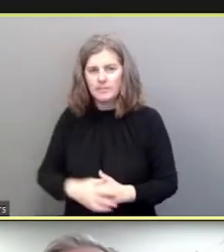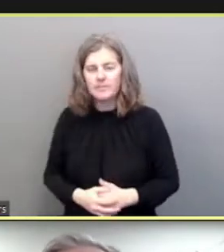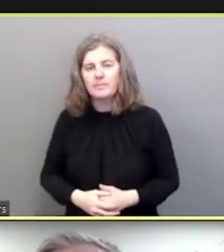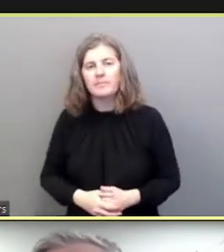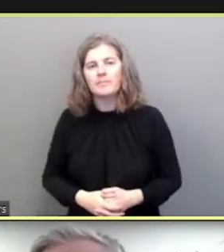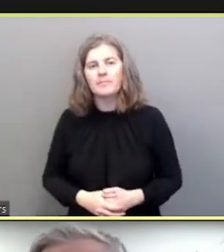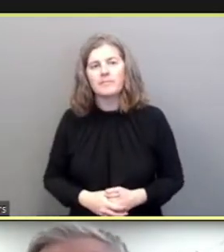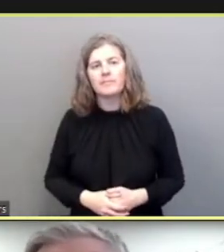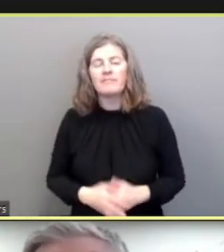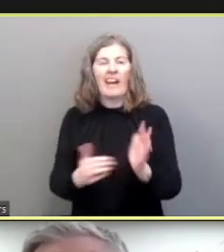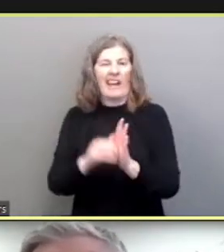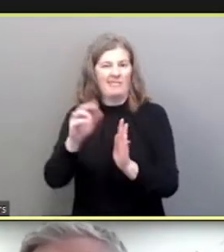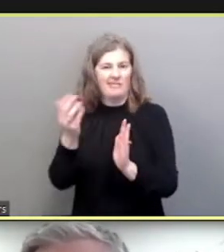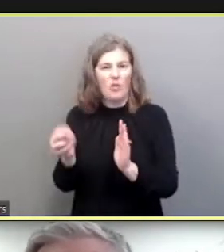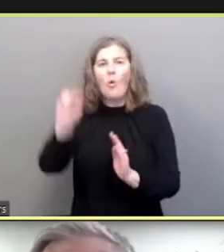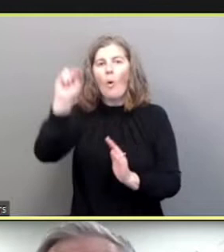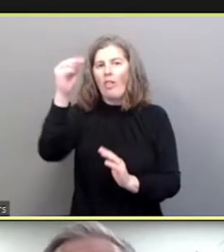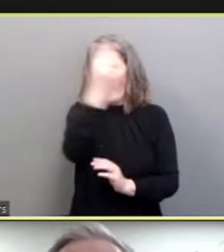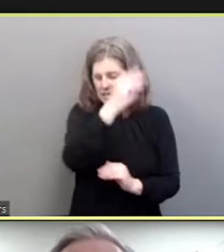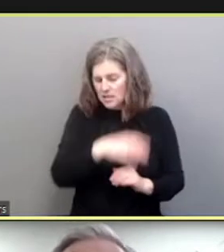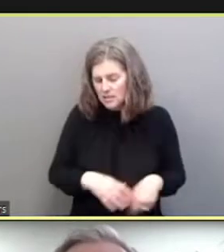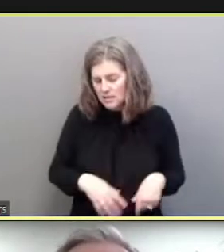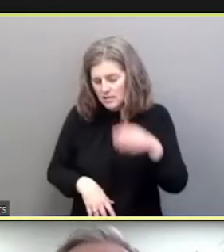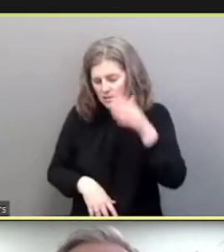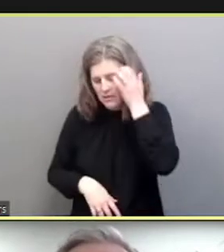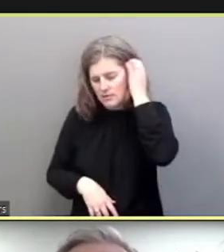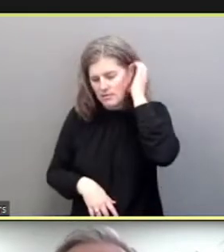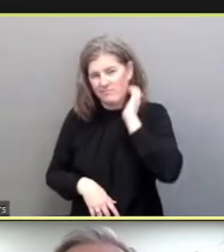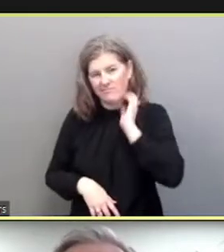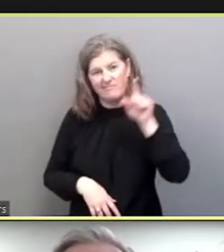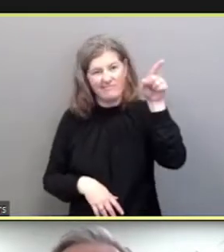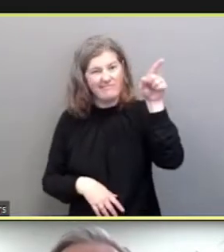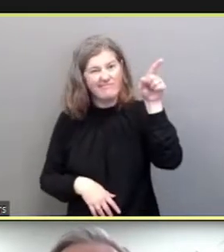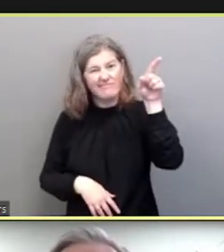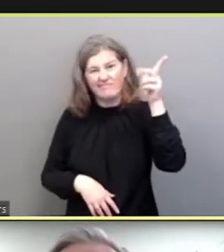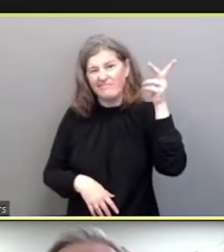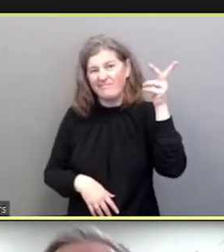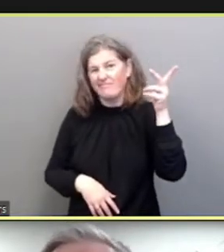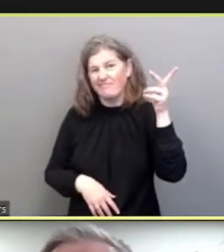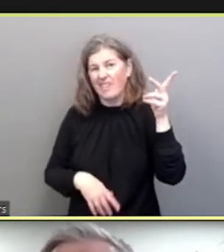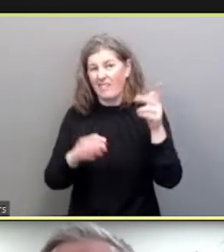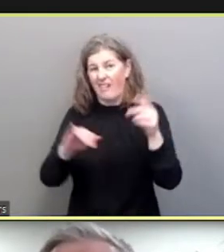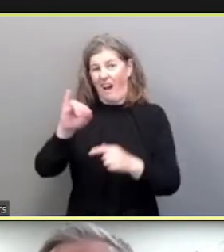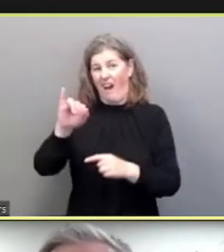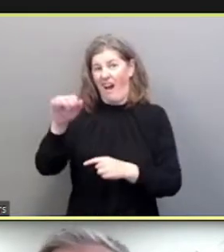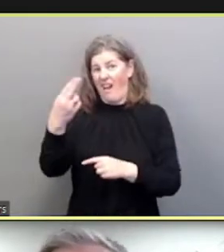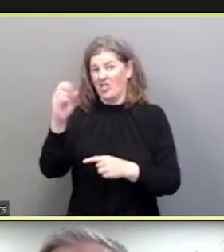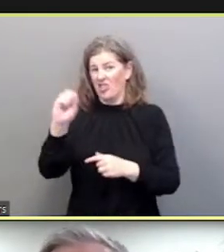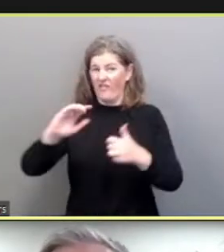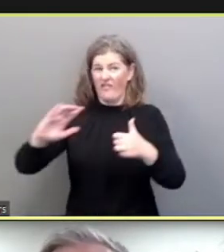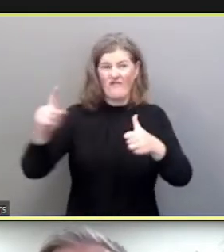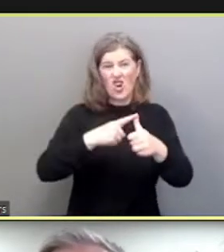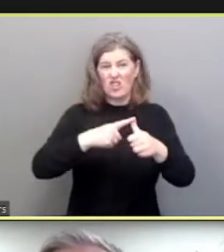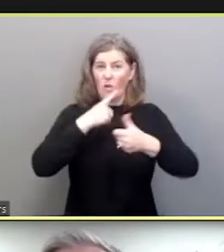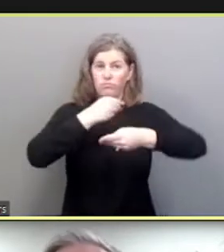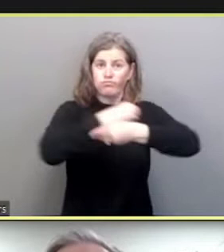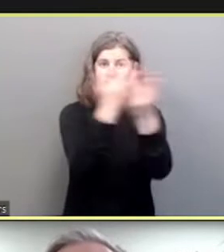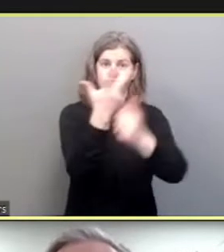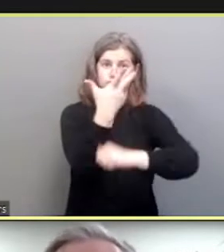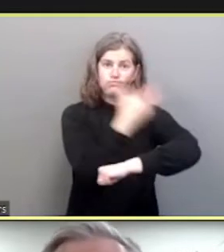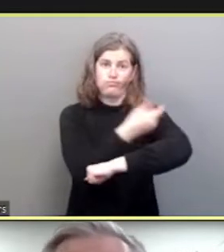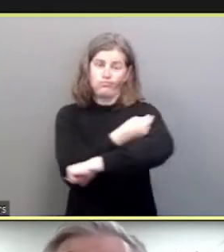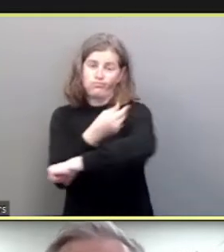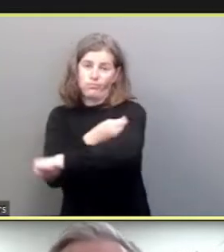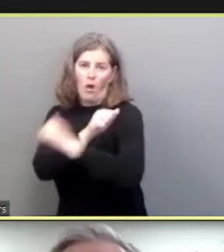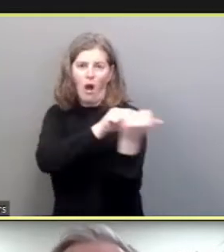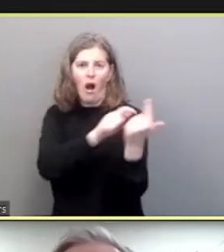the Northwest was one of the first and leaders, particularly due to IHS, to get their population vaccinated. And again, with